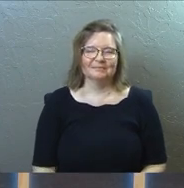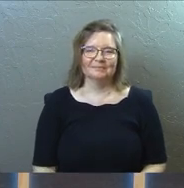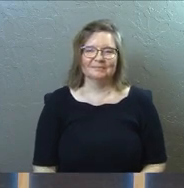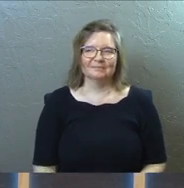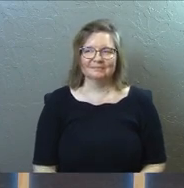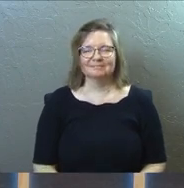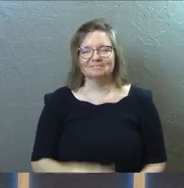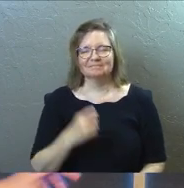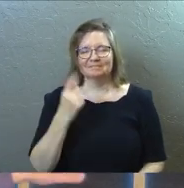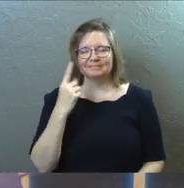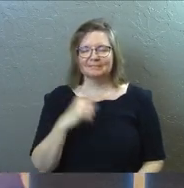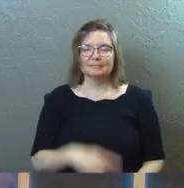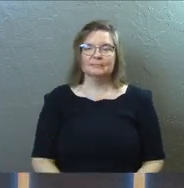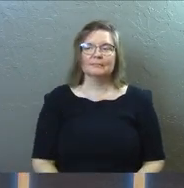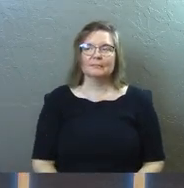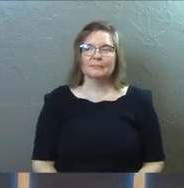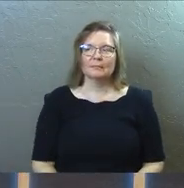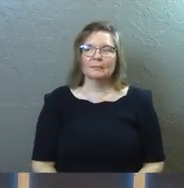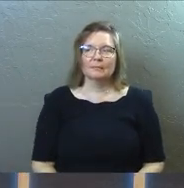No, I get it.